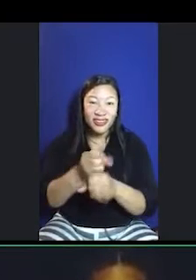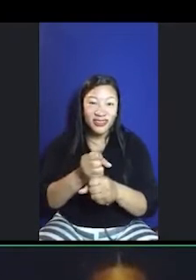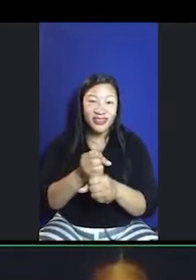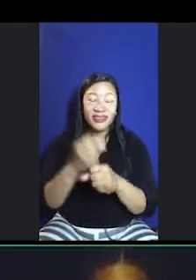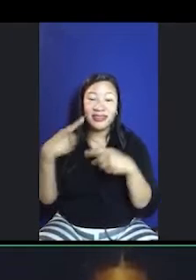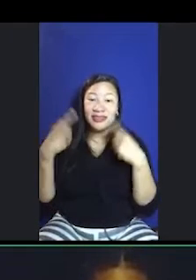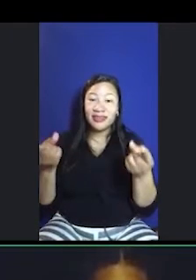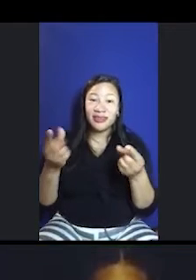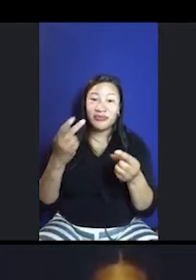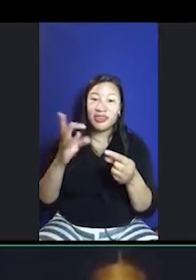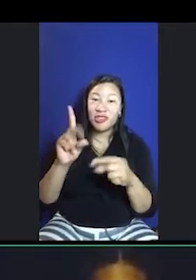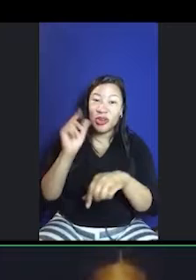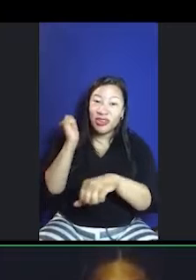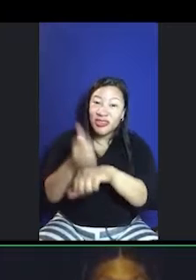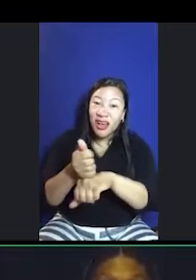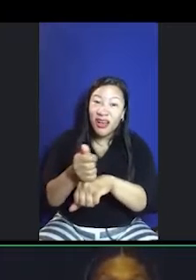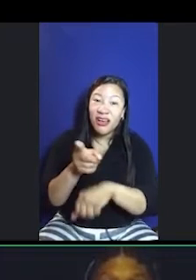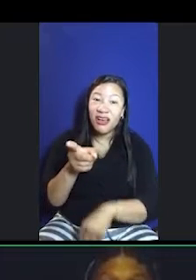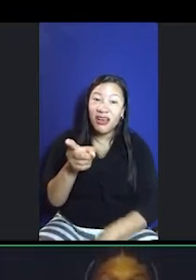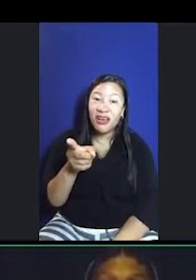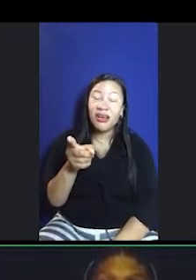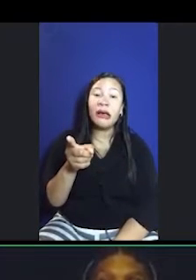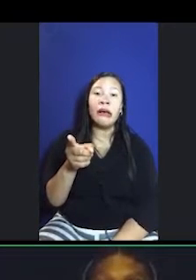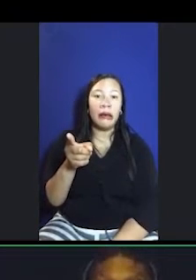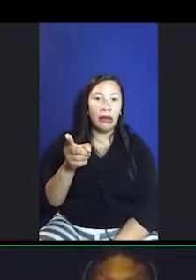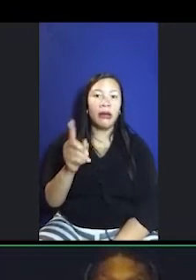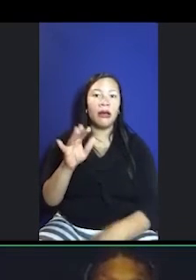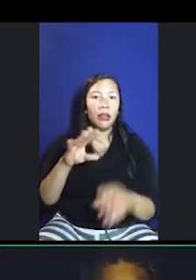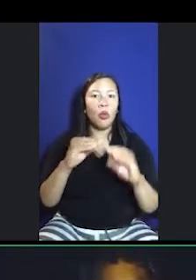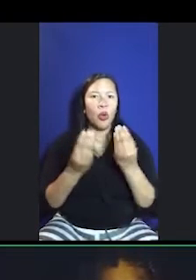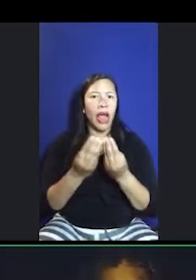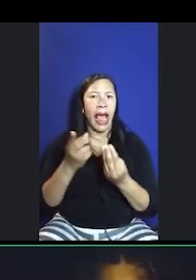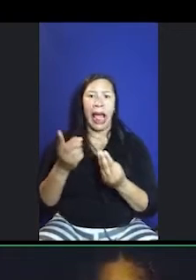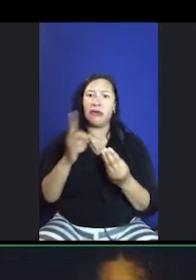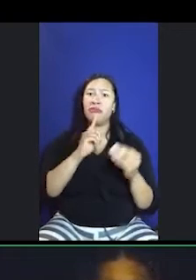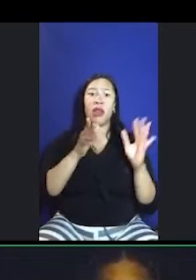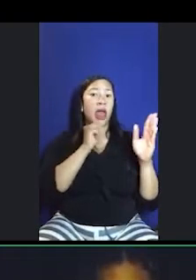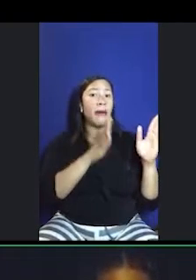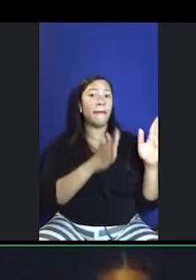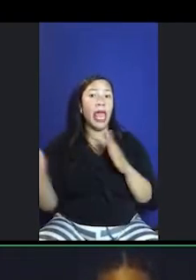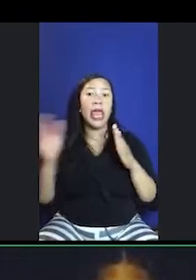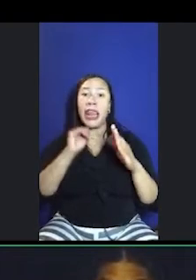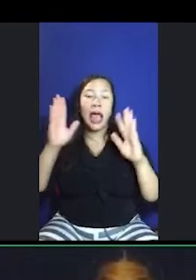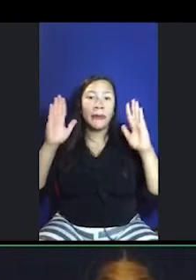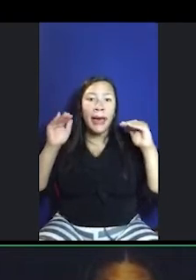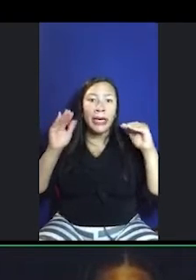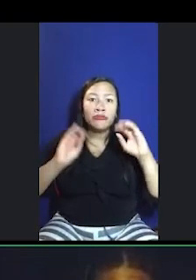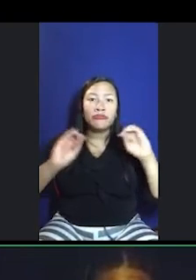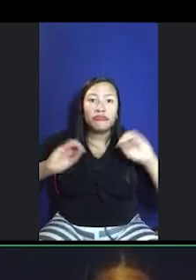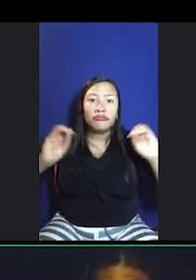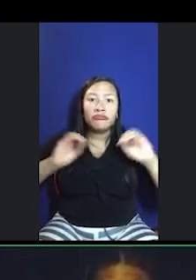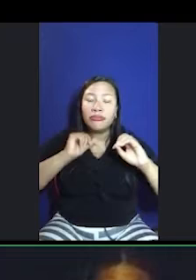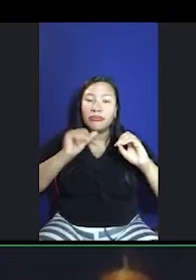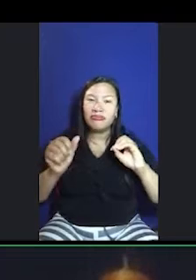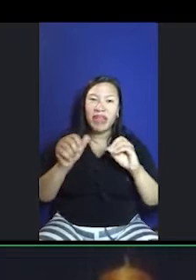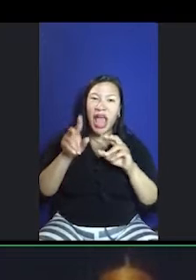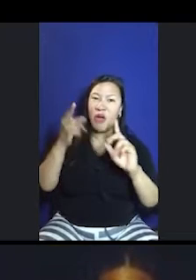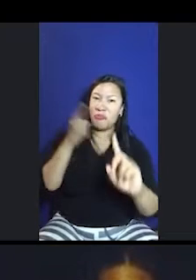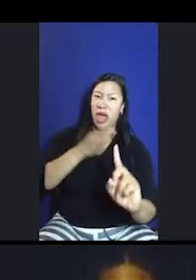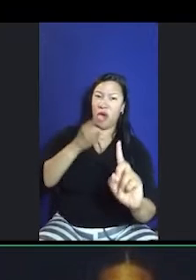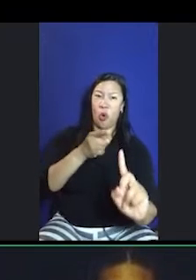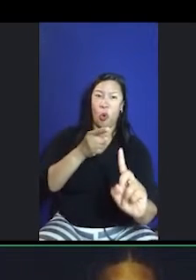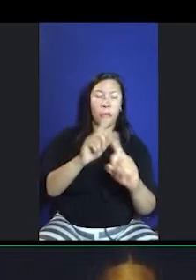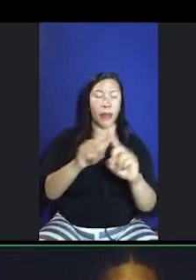Yeah, appreciate that. congrats, man. That wasn't even I wasn't even planning that. I didn't expect that. I wasn't looking for that. It happened,